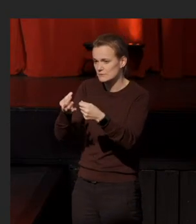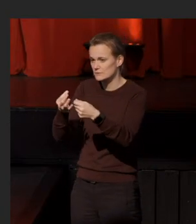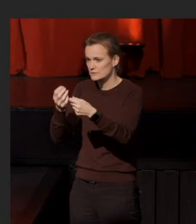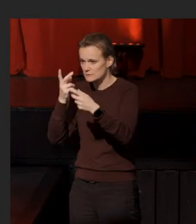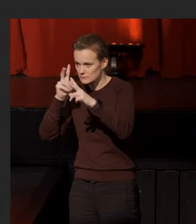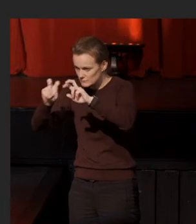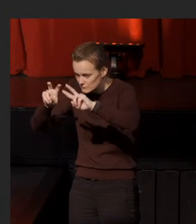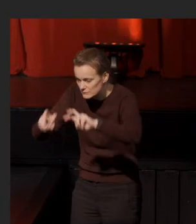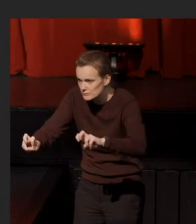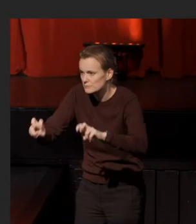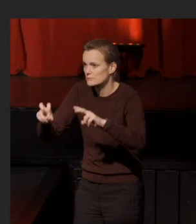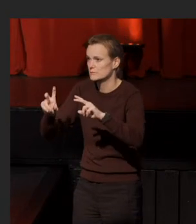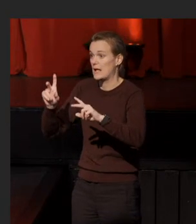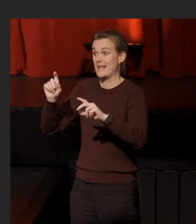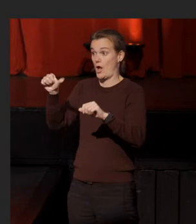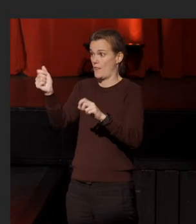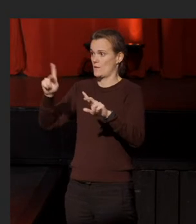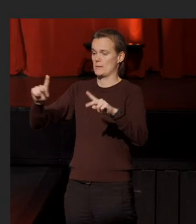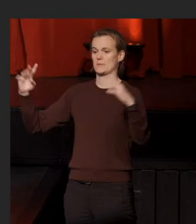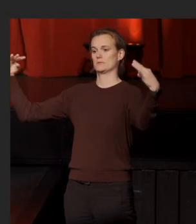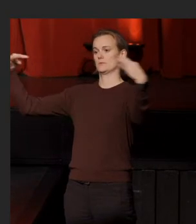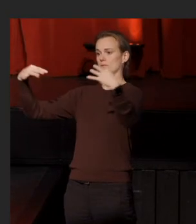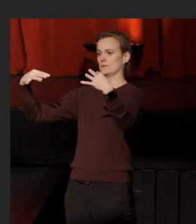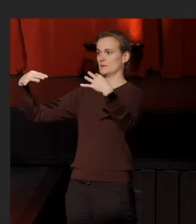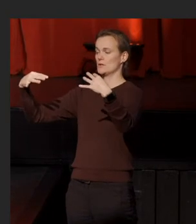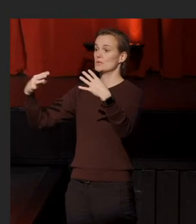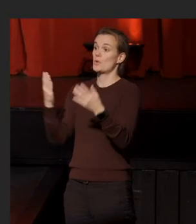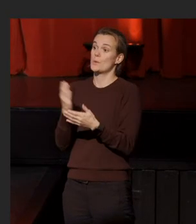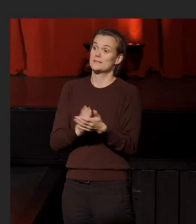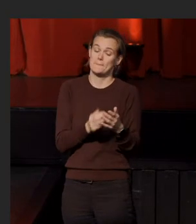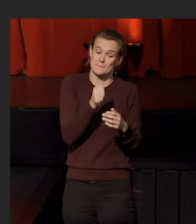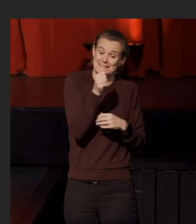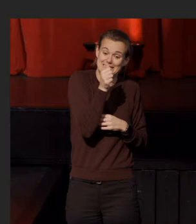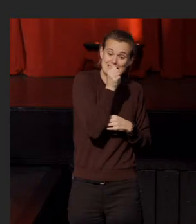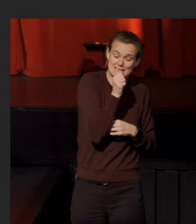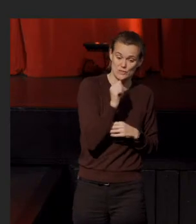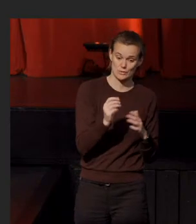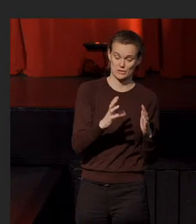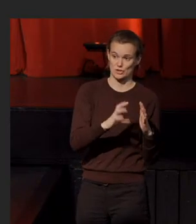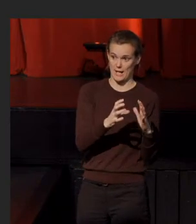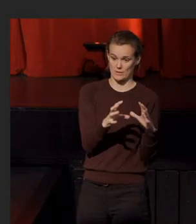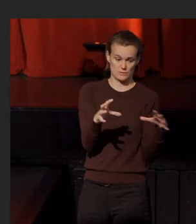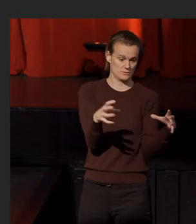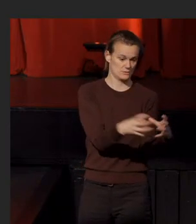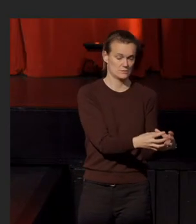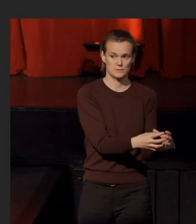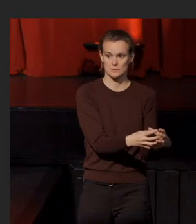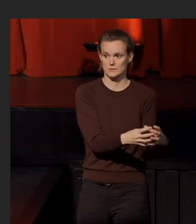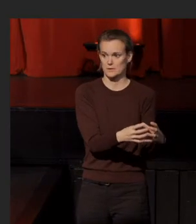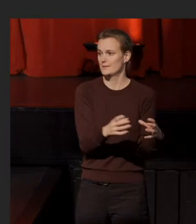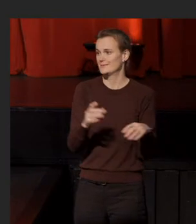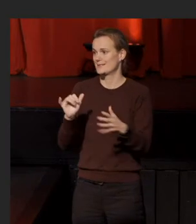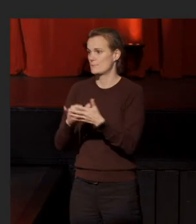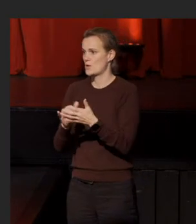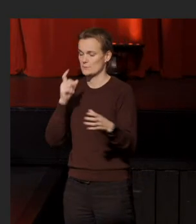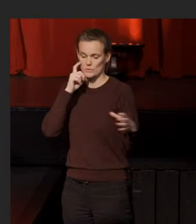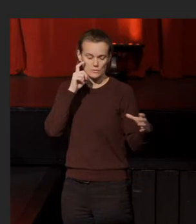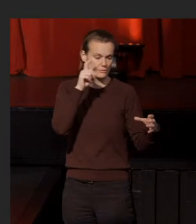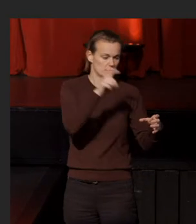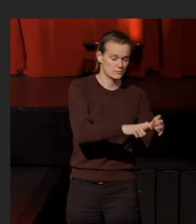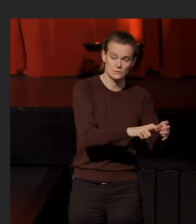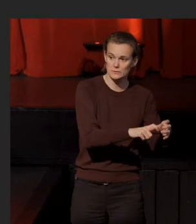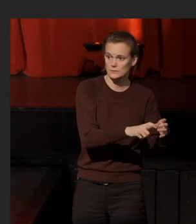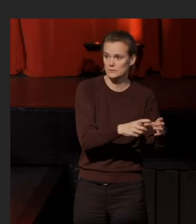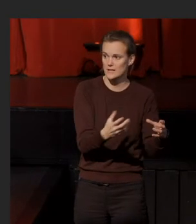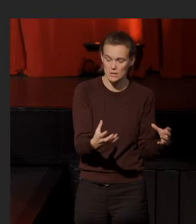the rise of encrypted channels has made it impossible for journalistic outlets to do what they have attempted to do historically,